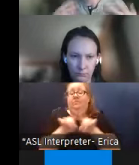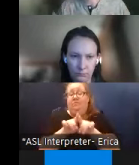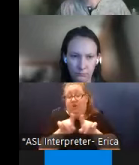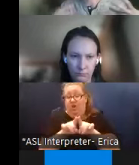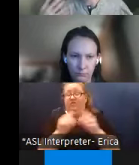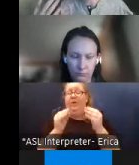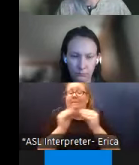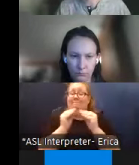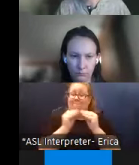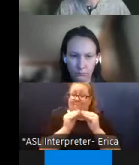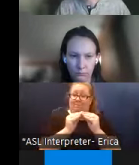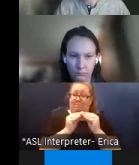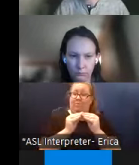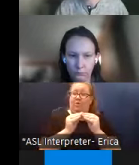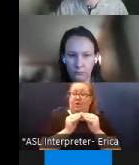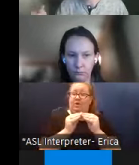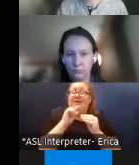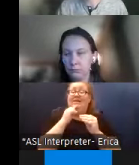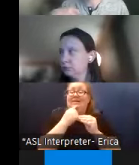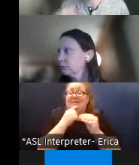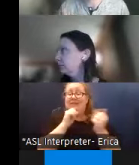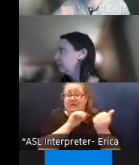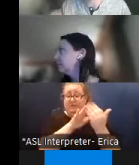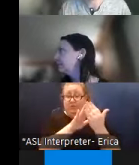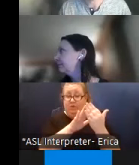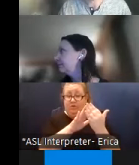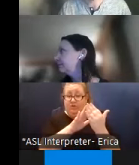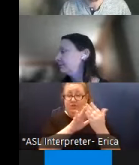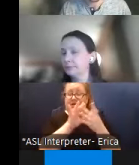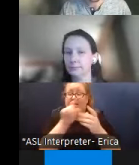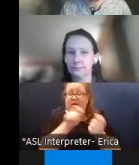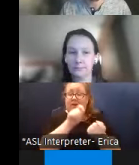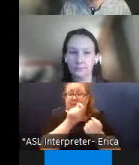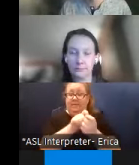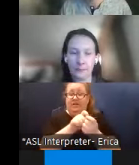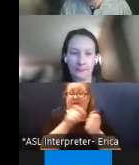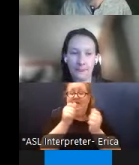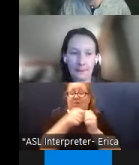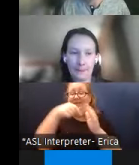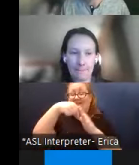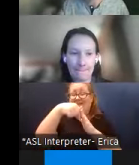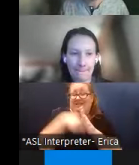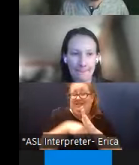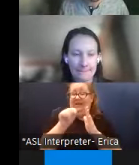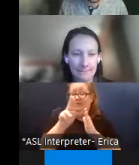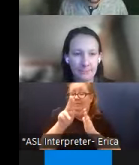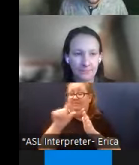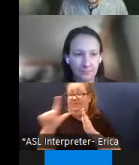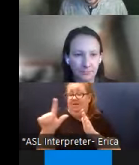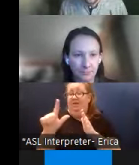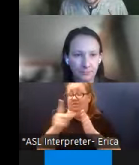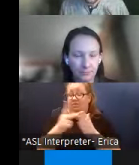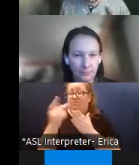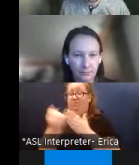a more intensive approach, particularly with these deep tunnel projects.